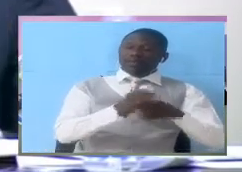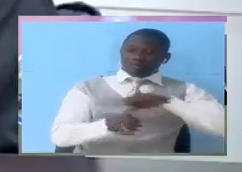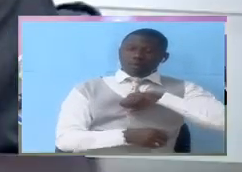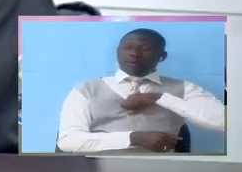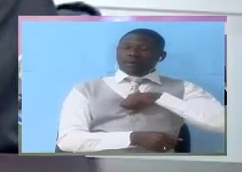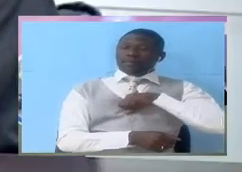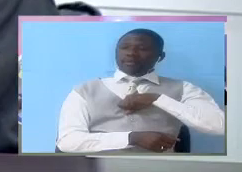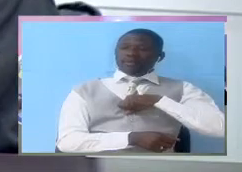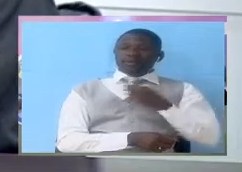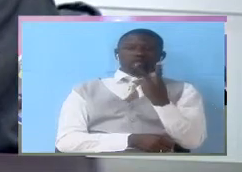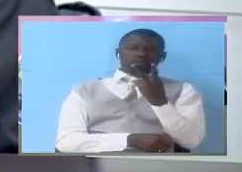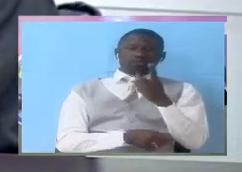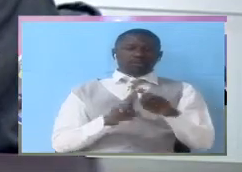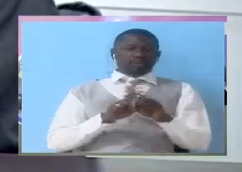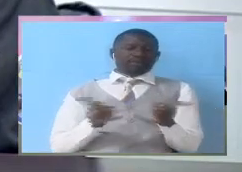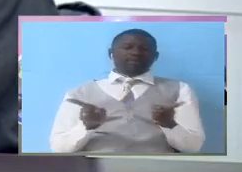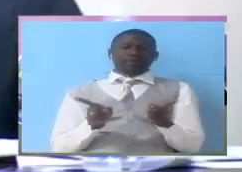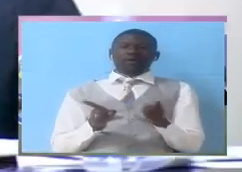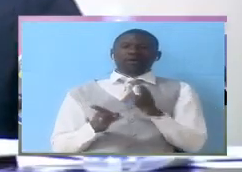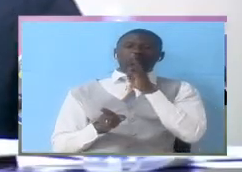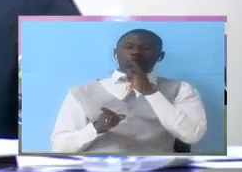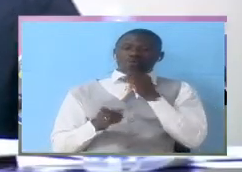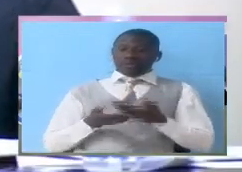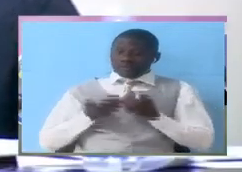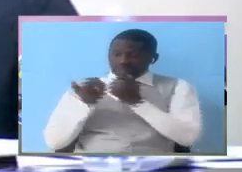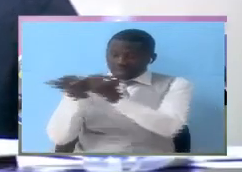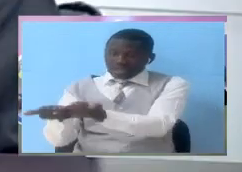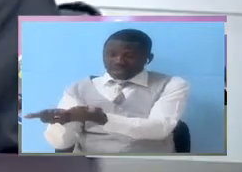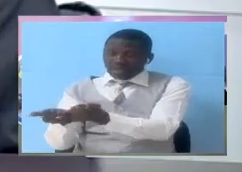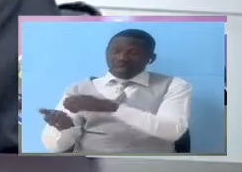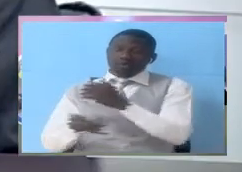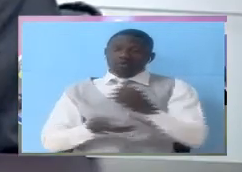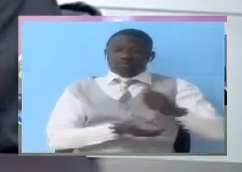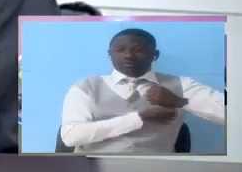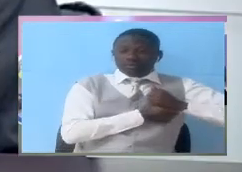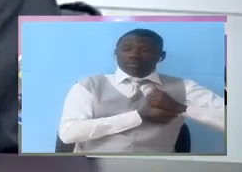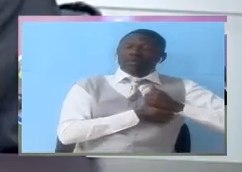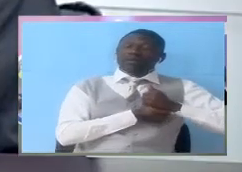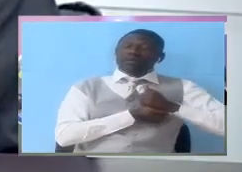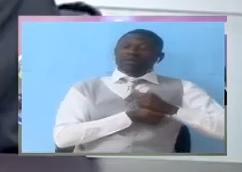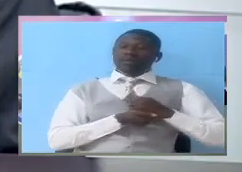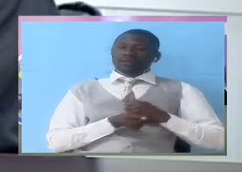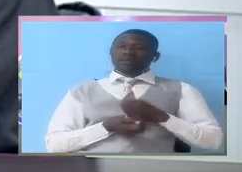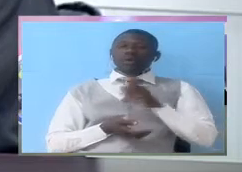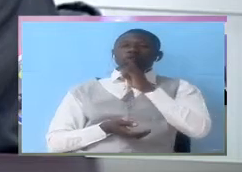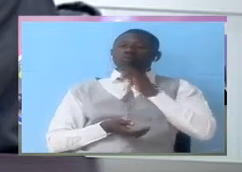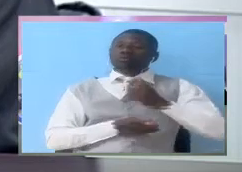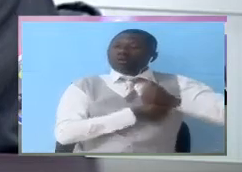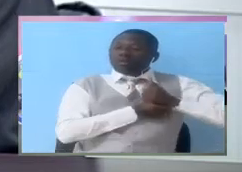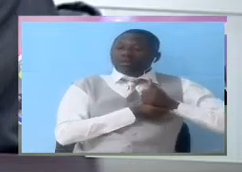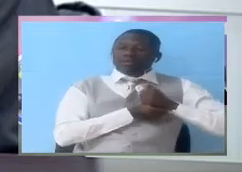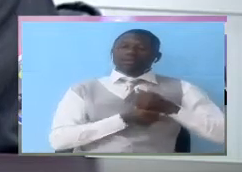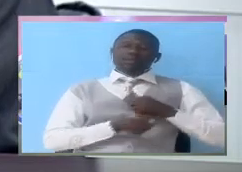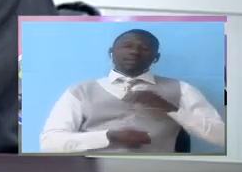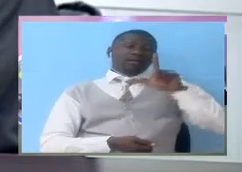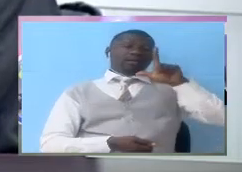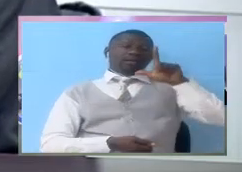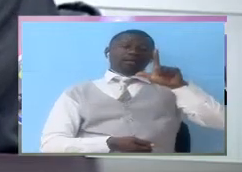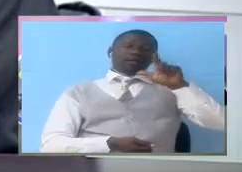outé. Kañ ko denka ak kako yoré. Kako yoré mo don lang tombong tamba. Di won control li was